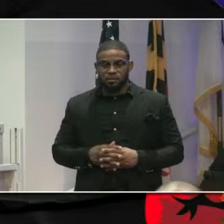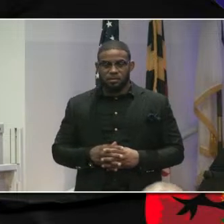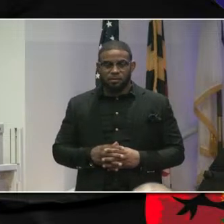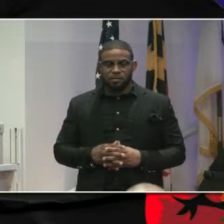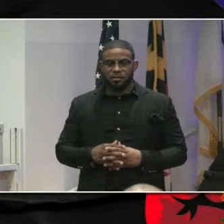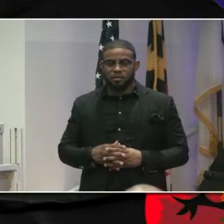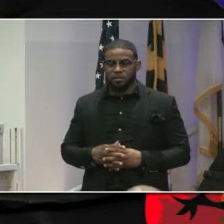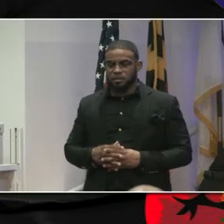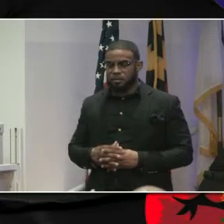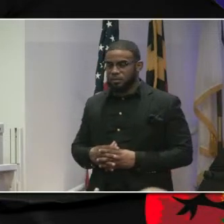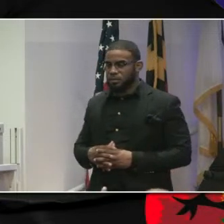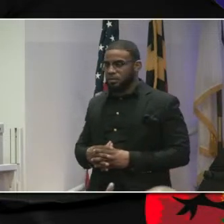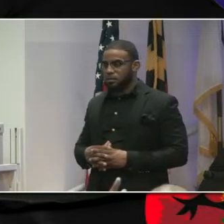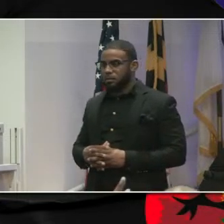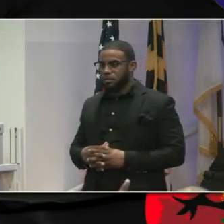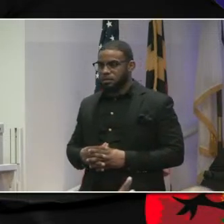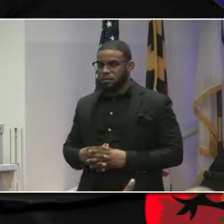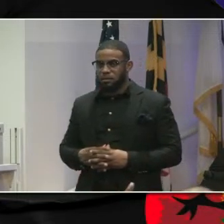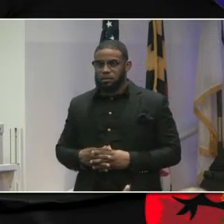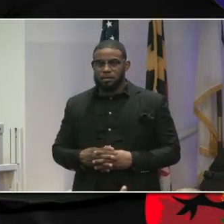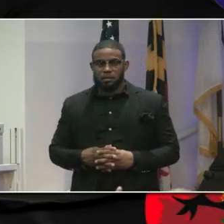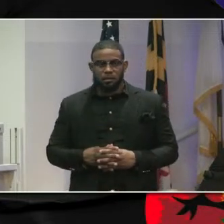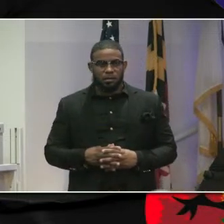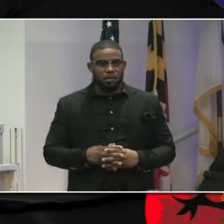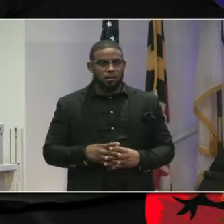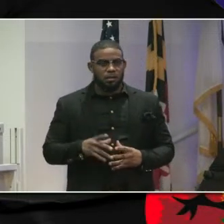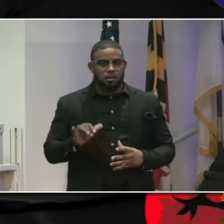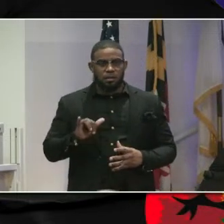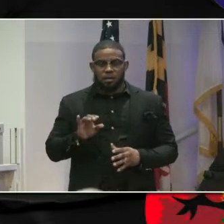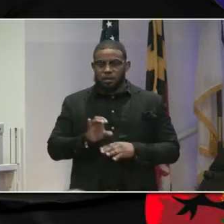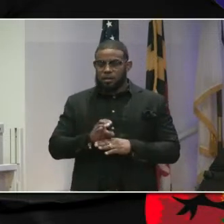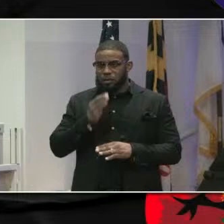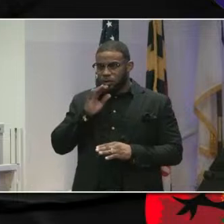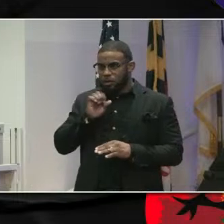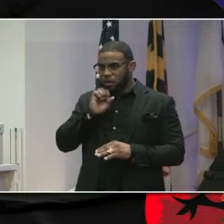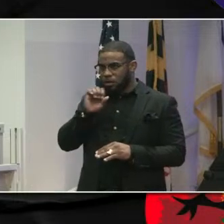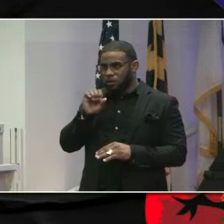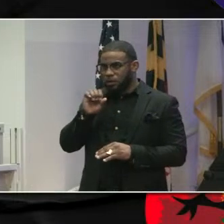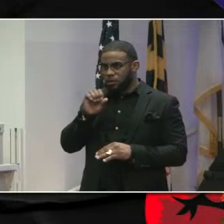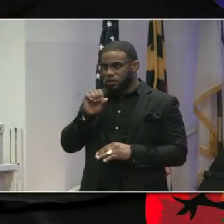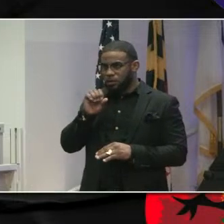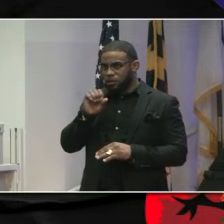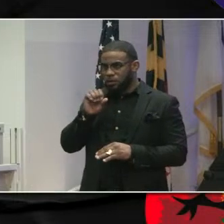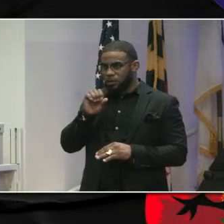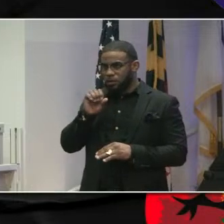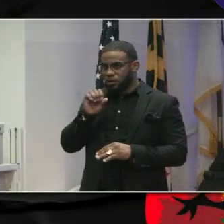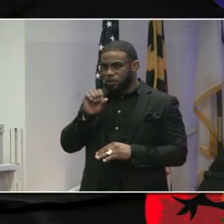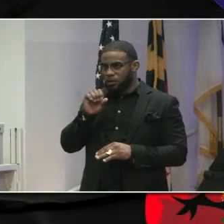Second call. If you like a church home, we'd love for Greater Mount Nebo to be your